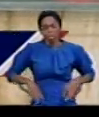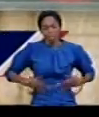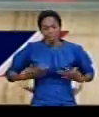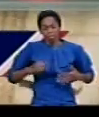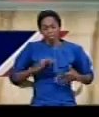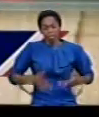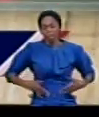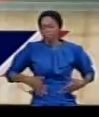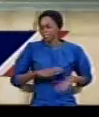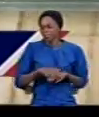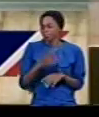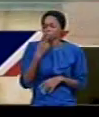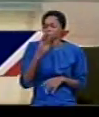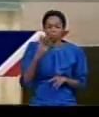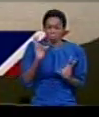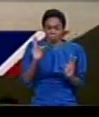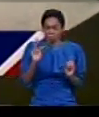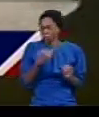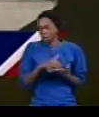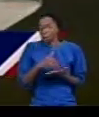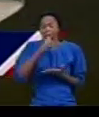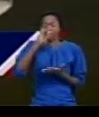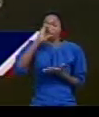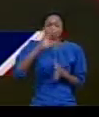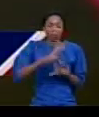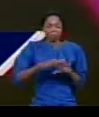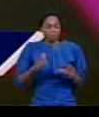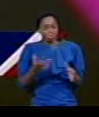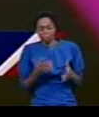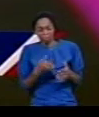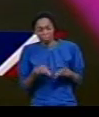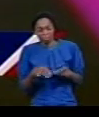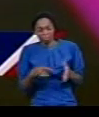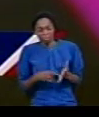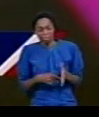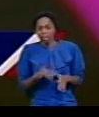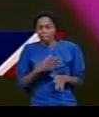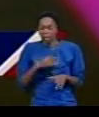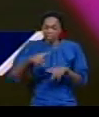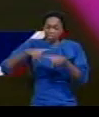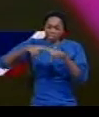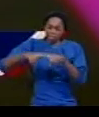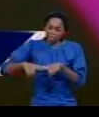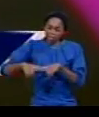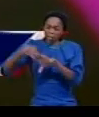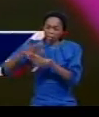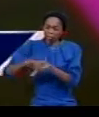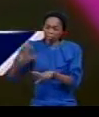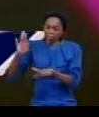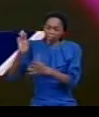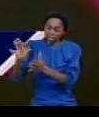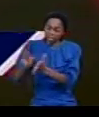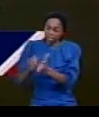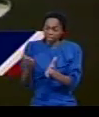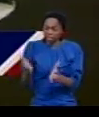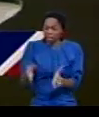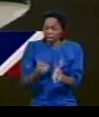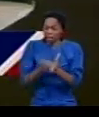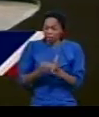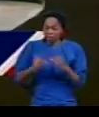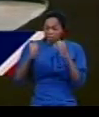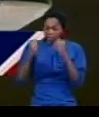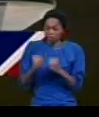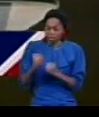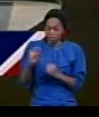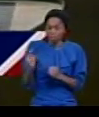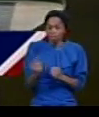don't smoke, they don't drink, they don't do this, they don't do that. And they depend on their own strength and character alone,